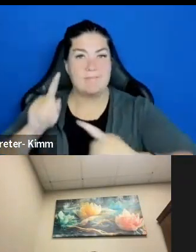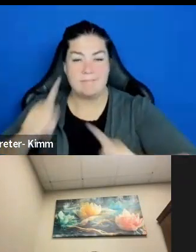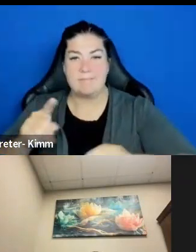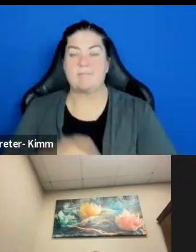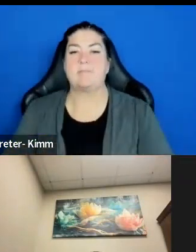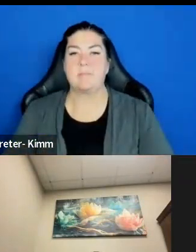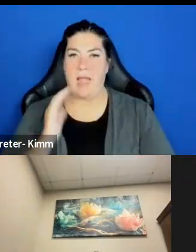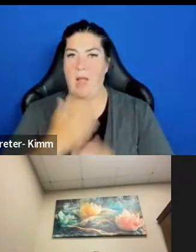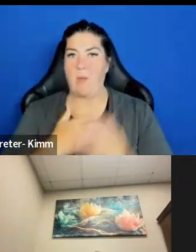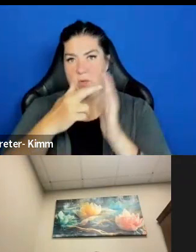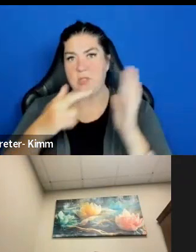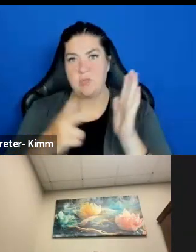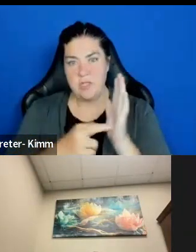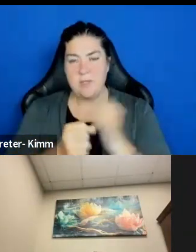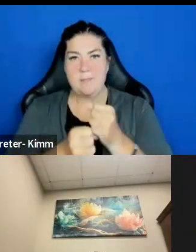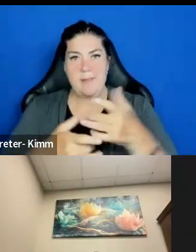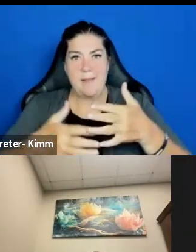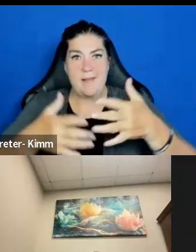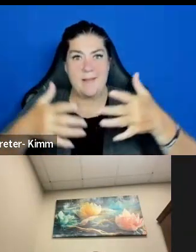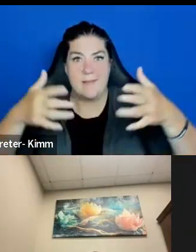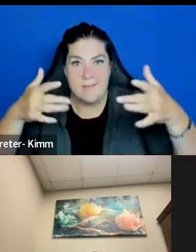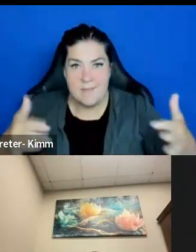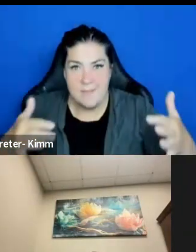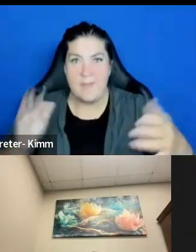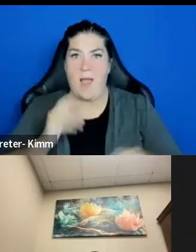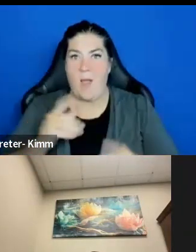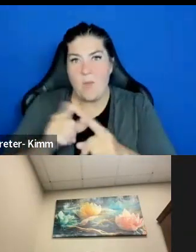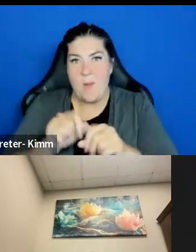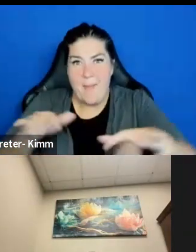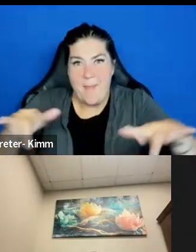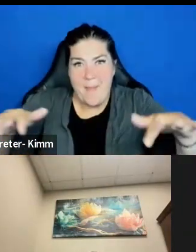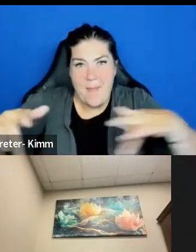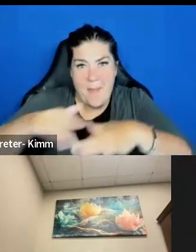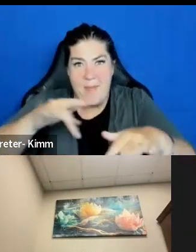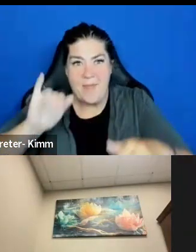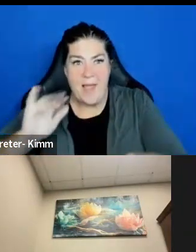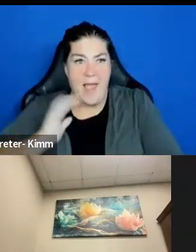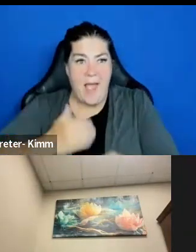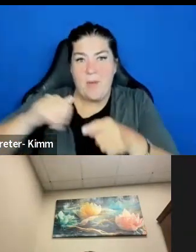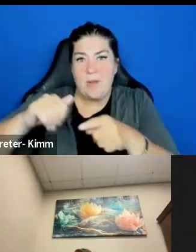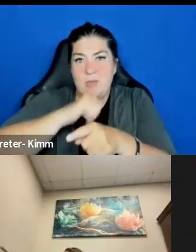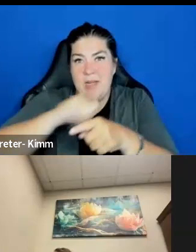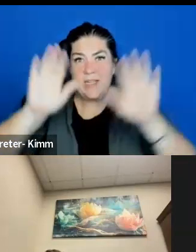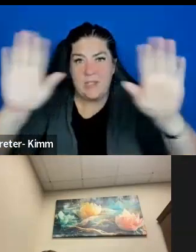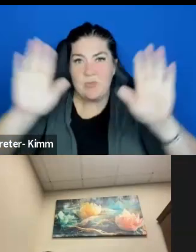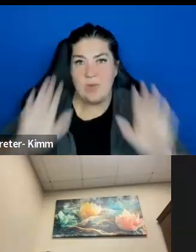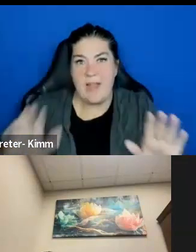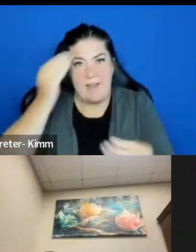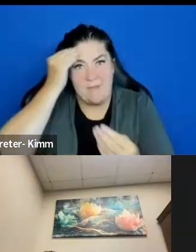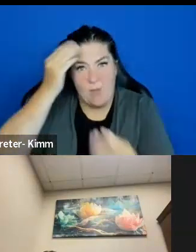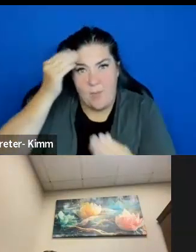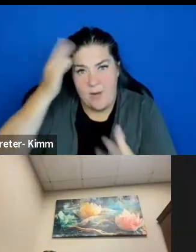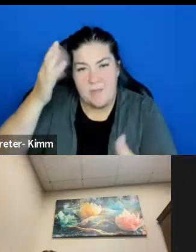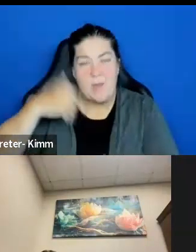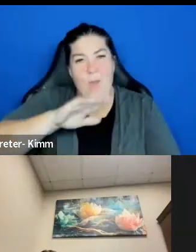Our registration is kind of growing. The word is getting out that our training is great and informative. And so